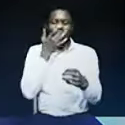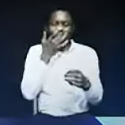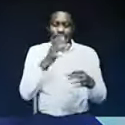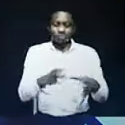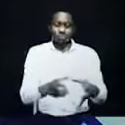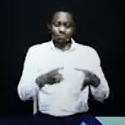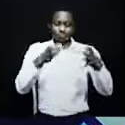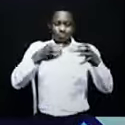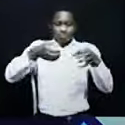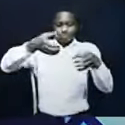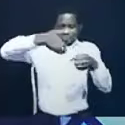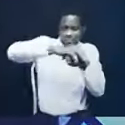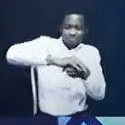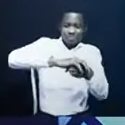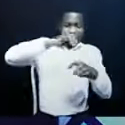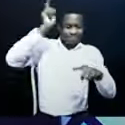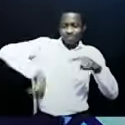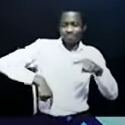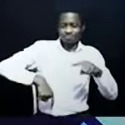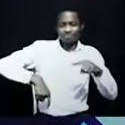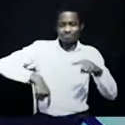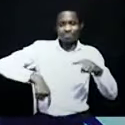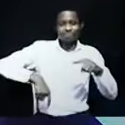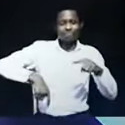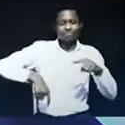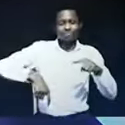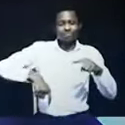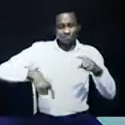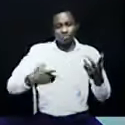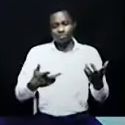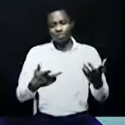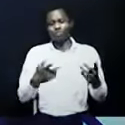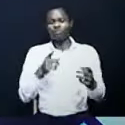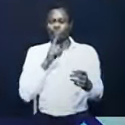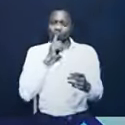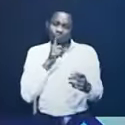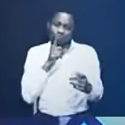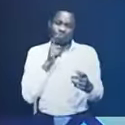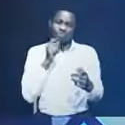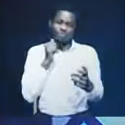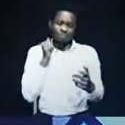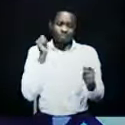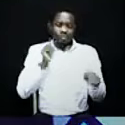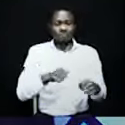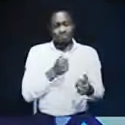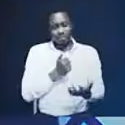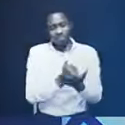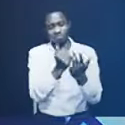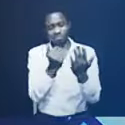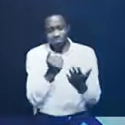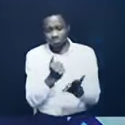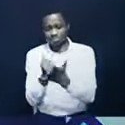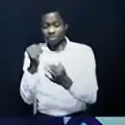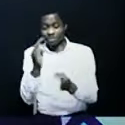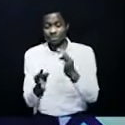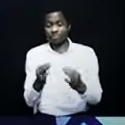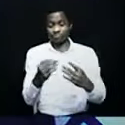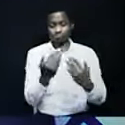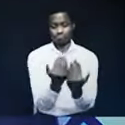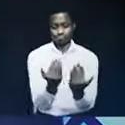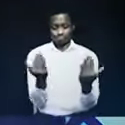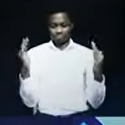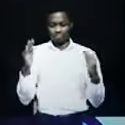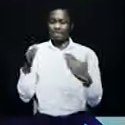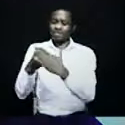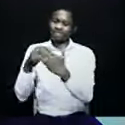spirits. Helpful though they may be, sin is spirit. So